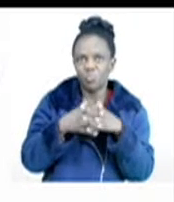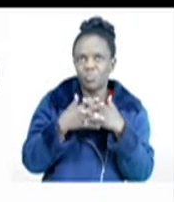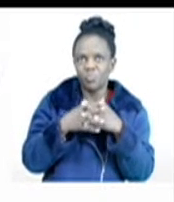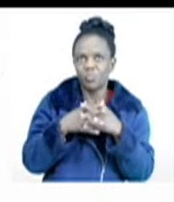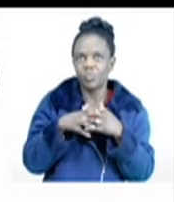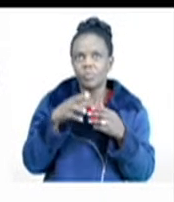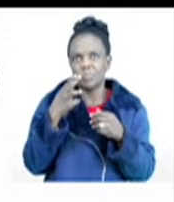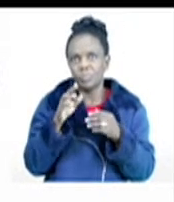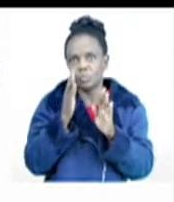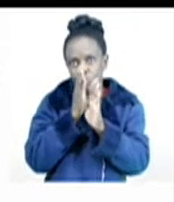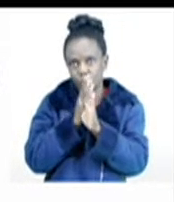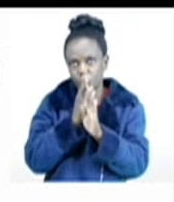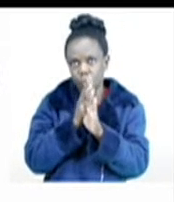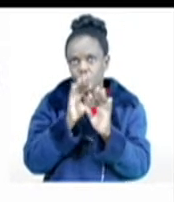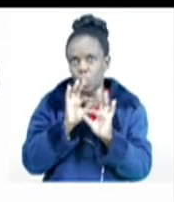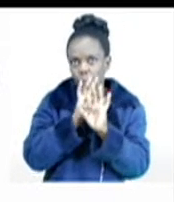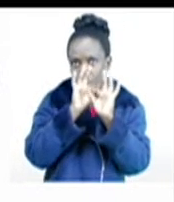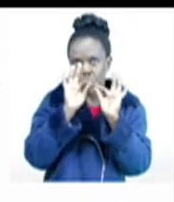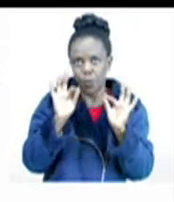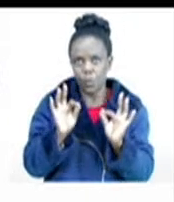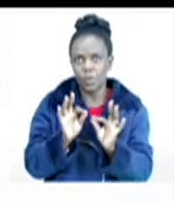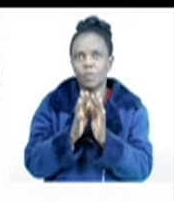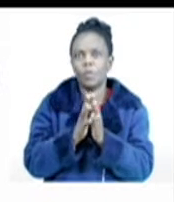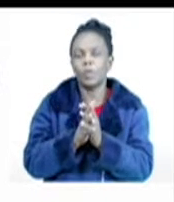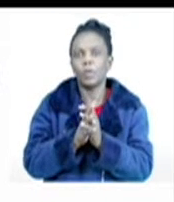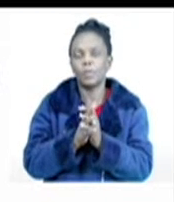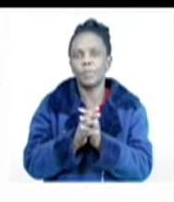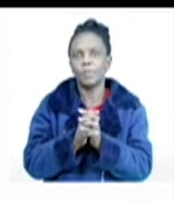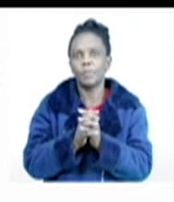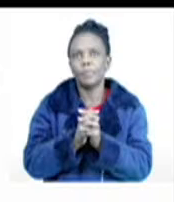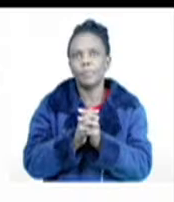well, so that you can make it very clear.